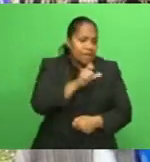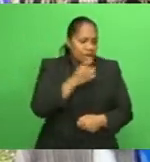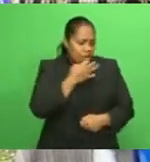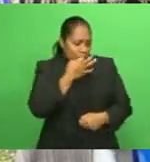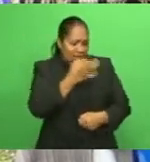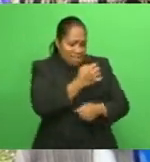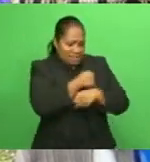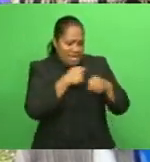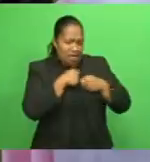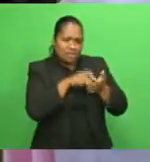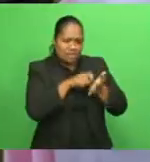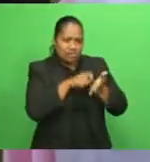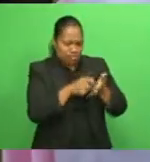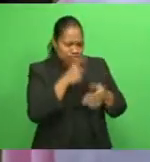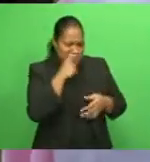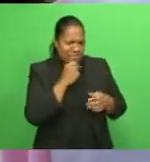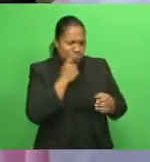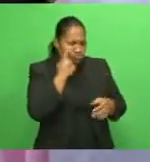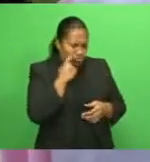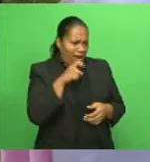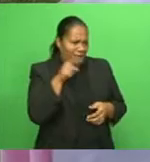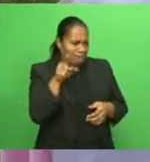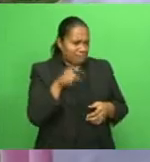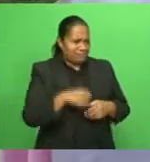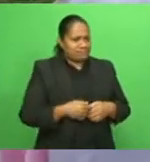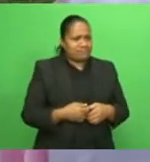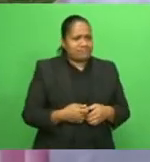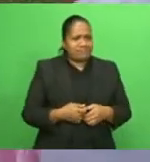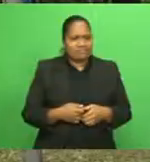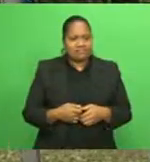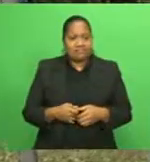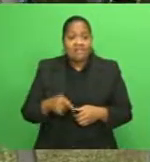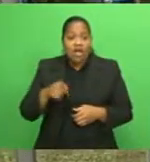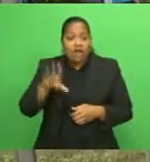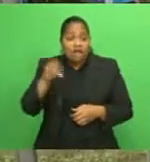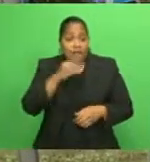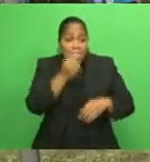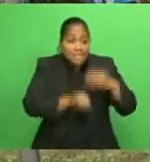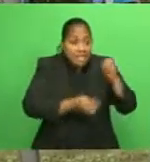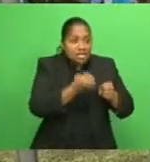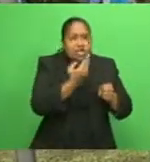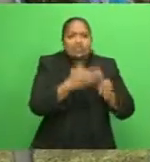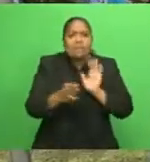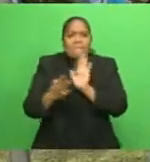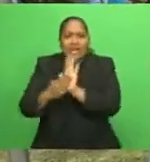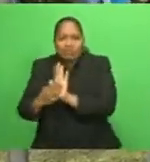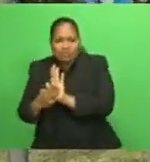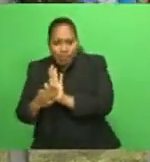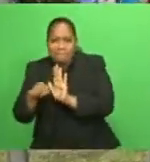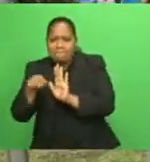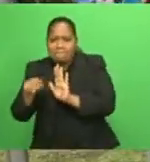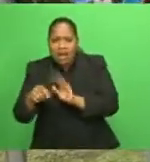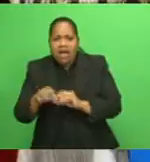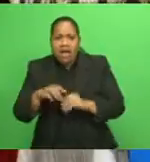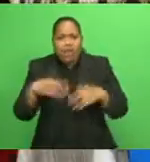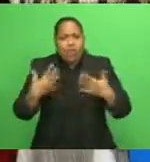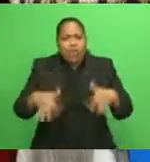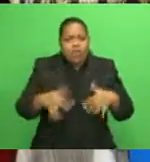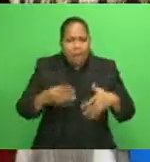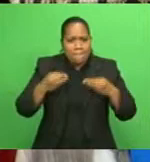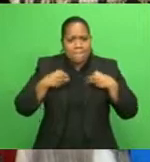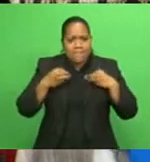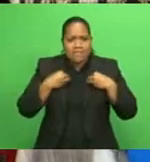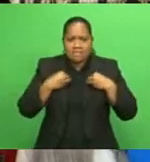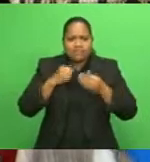out, and here we are. From milk to mushrooms, these women's passion for their business is flourishing with support from their husbands.